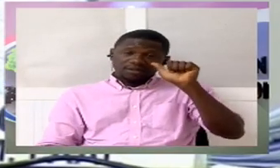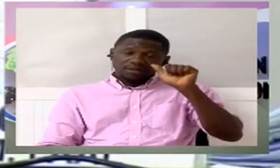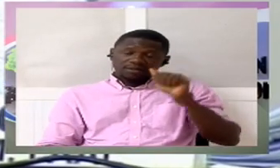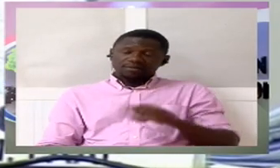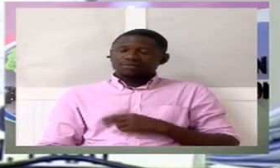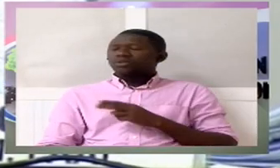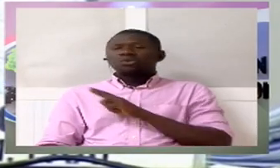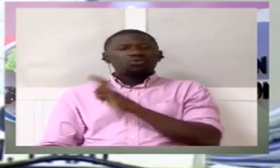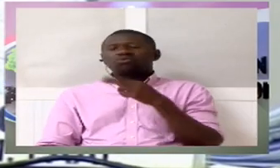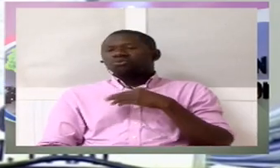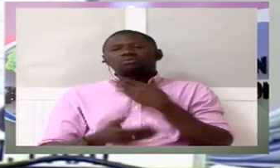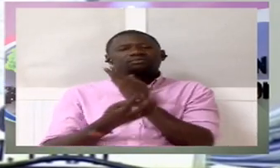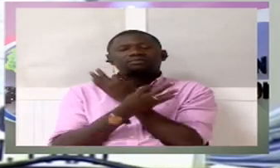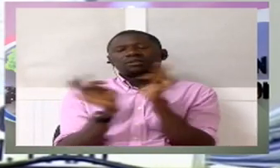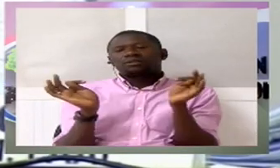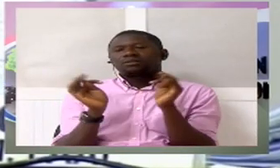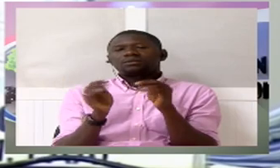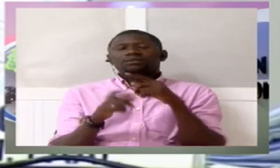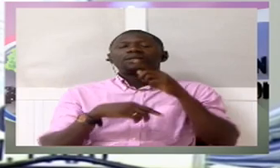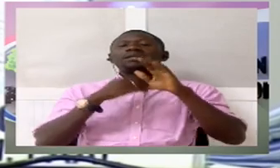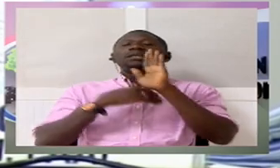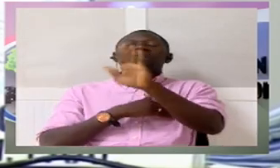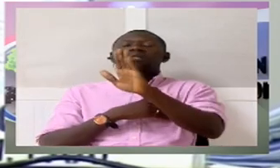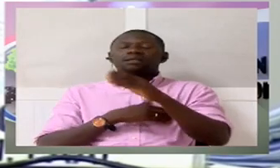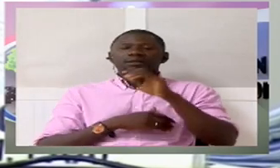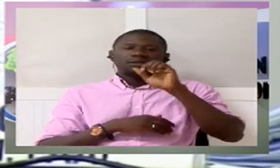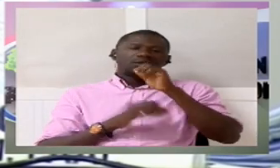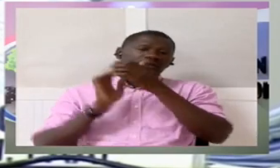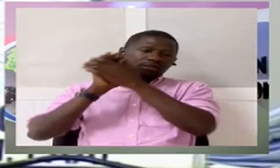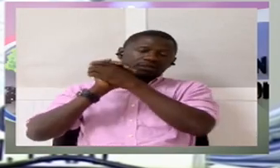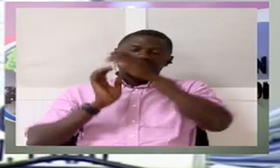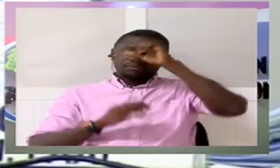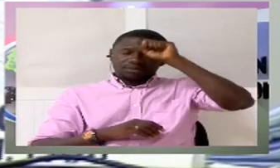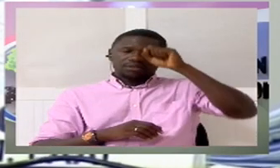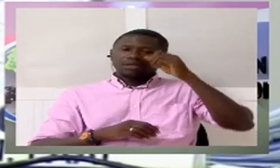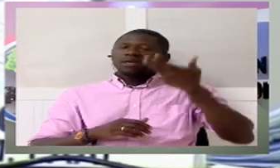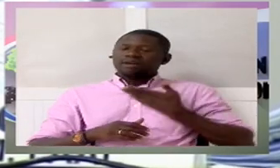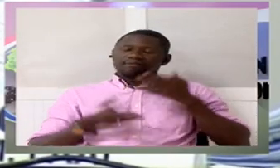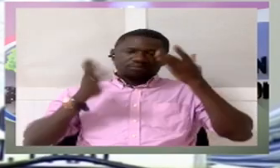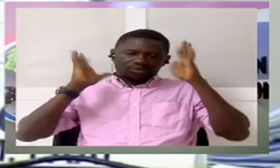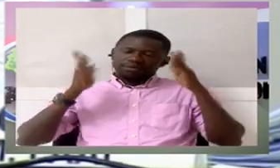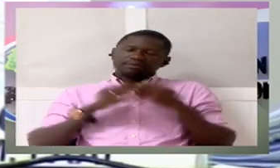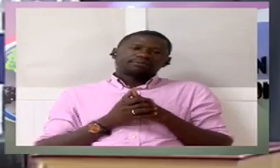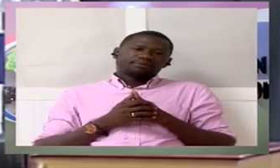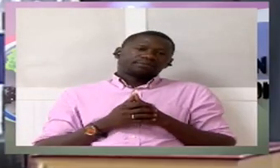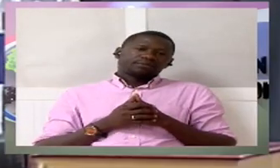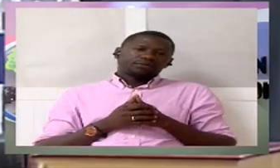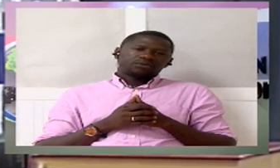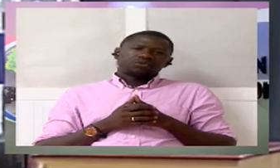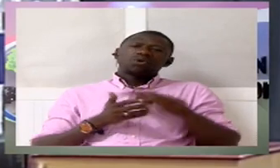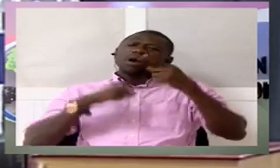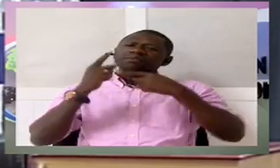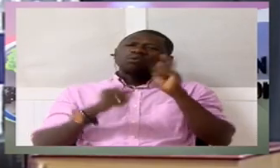problems. Gaddafi fana nata kola ya kulu soto. Yeah. Yes. What eventually happened to Baba? Kule nata ke Baba